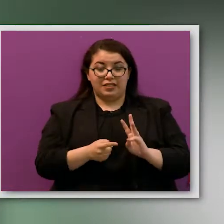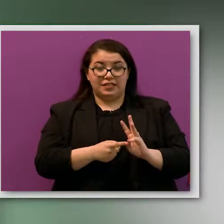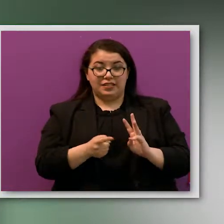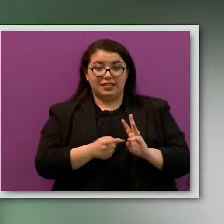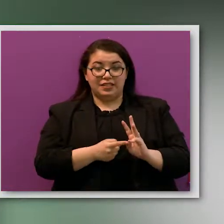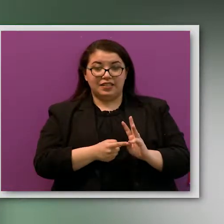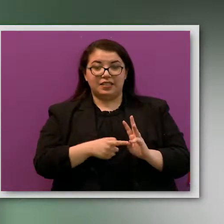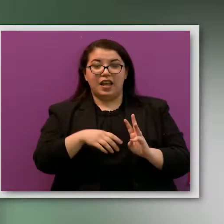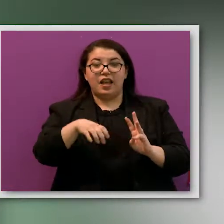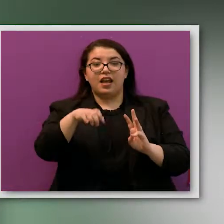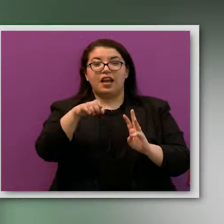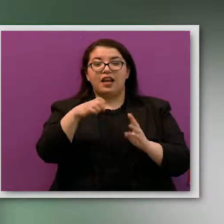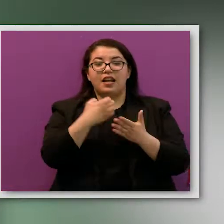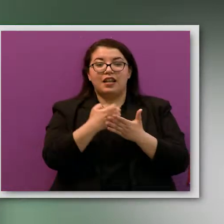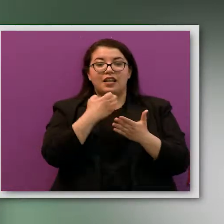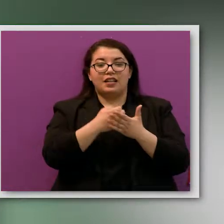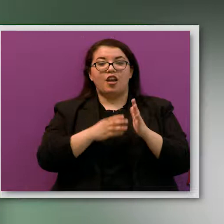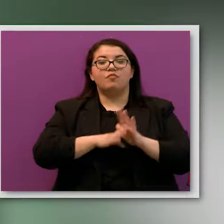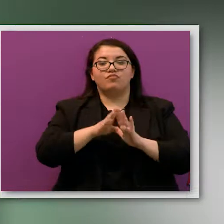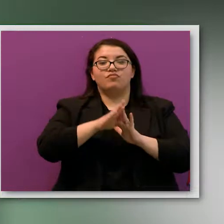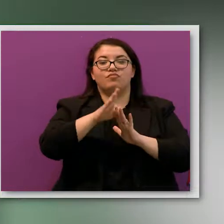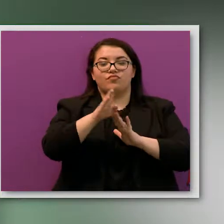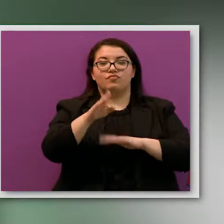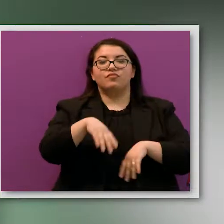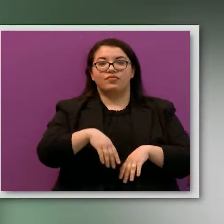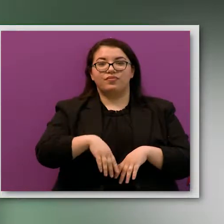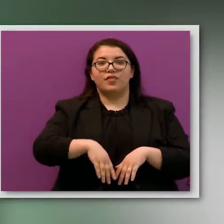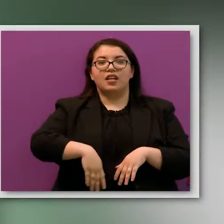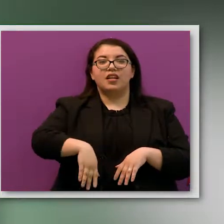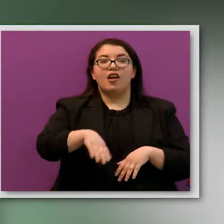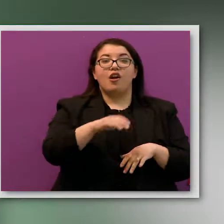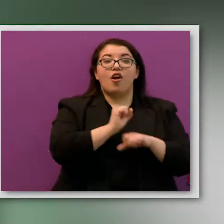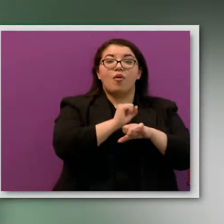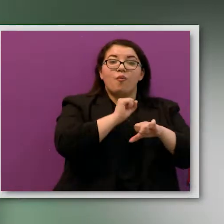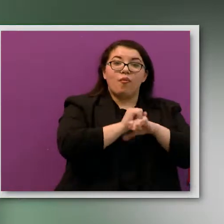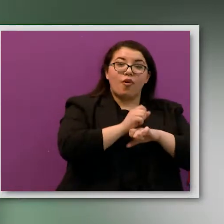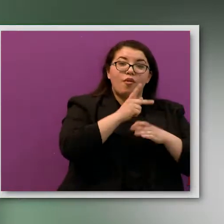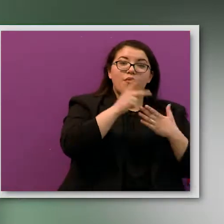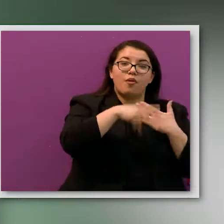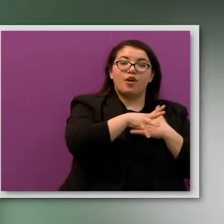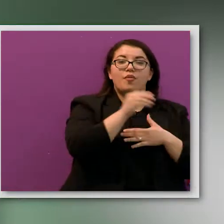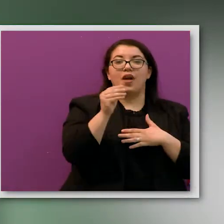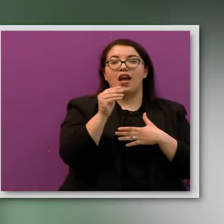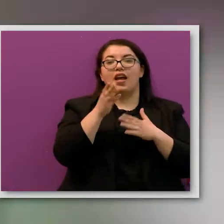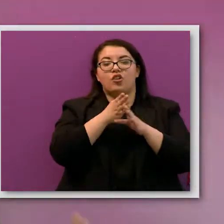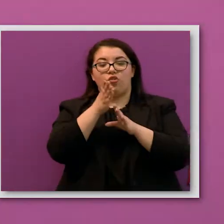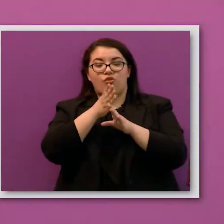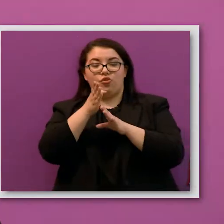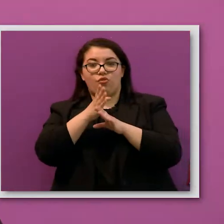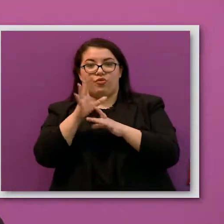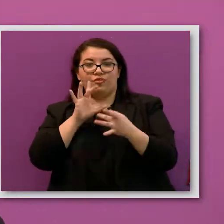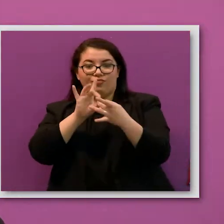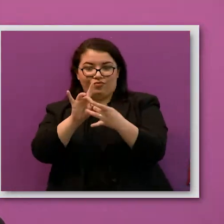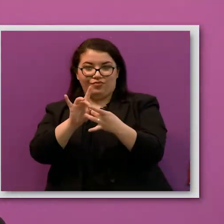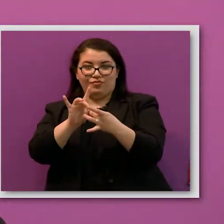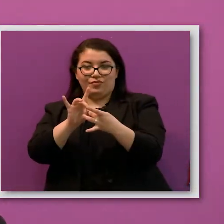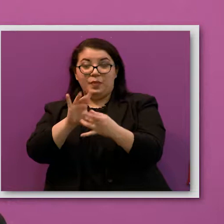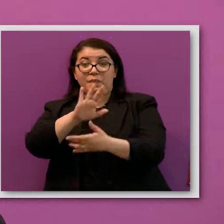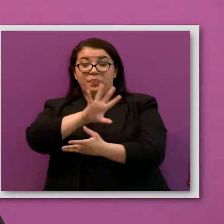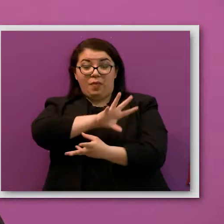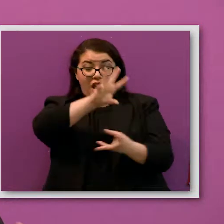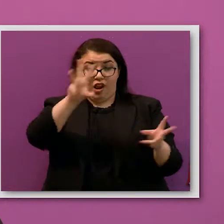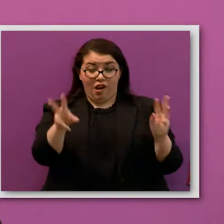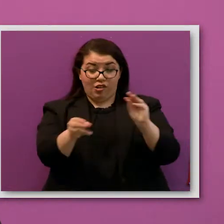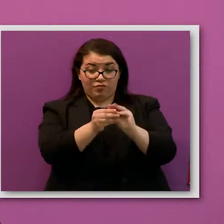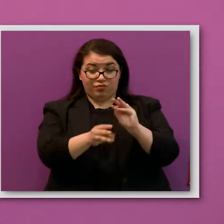development. This is where you find our programs like the Summer Youth Employment Program and Career Connections. And so all of this makes up